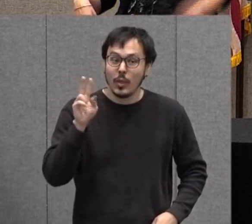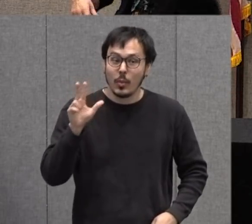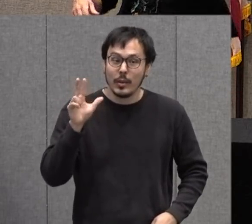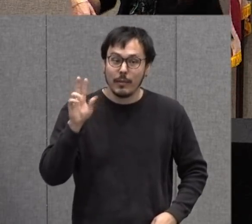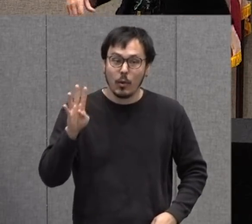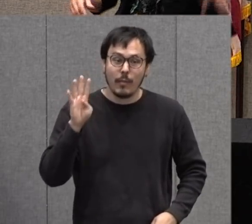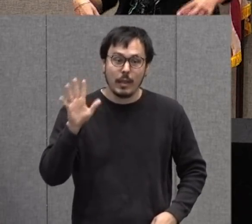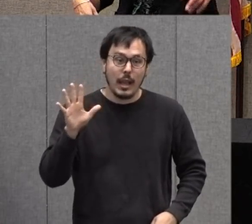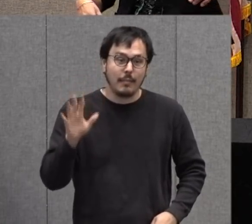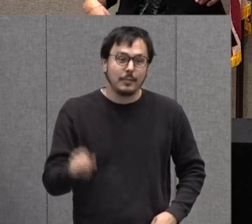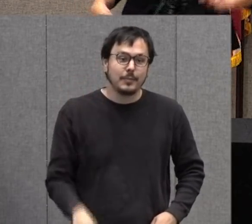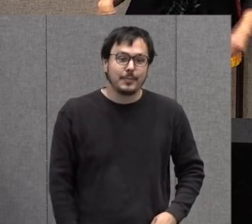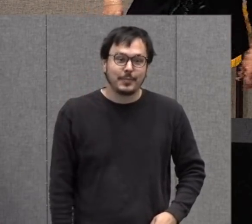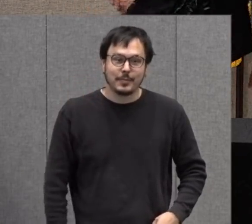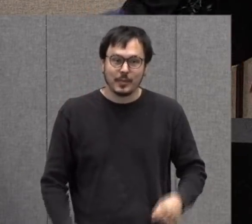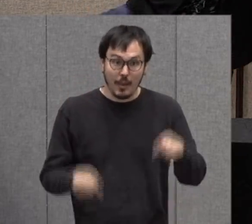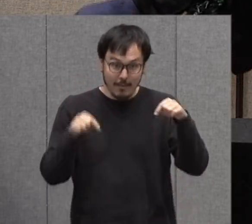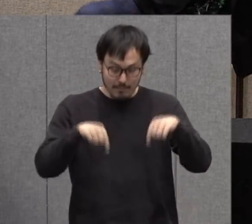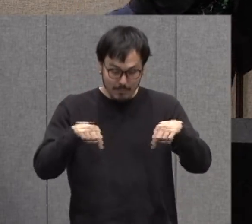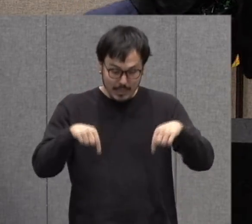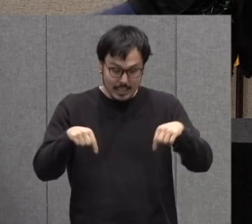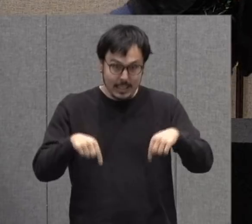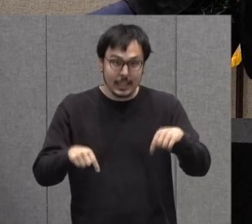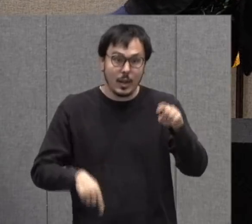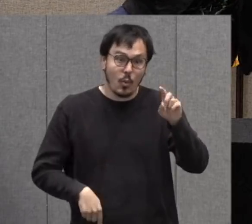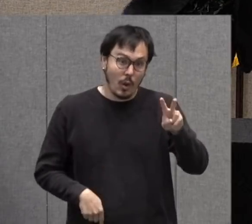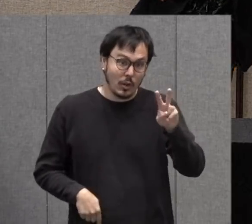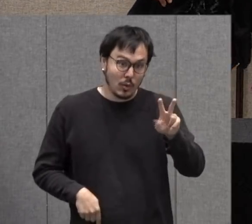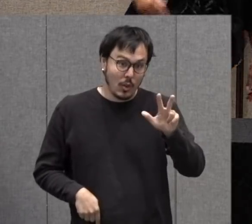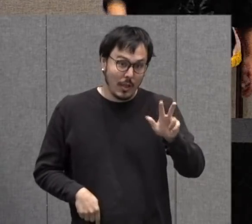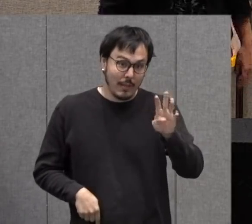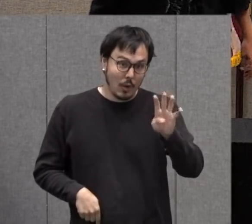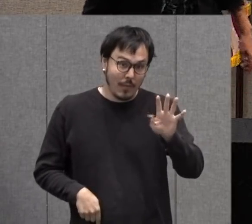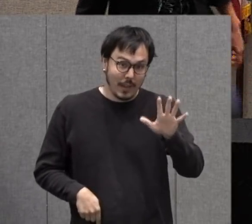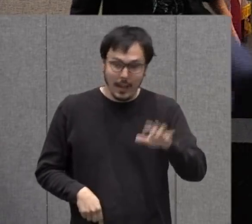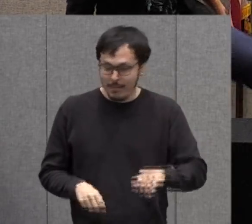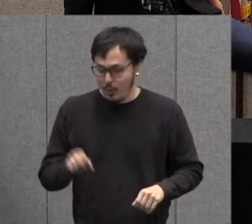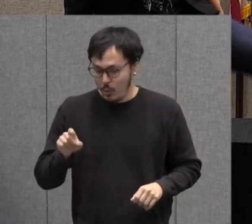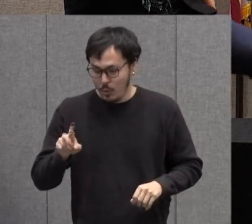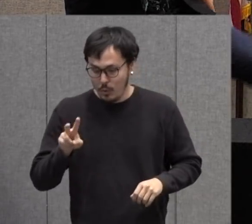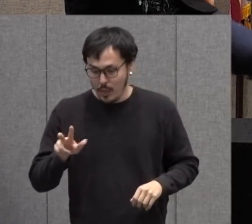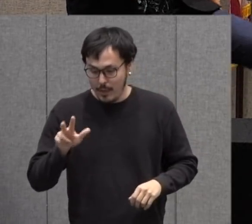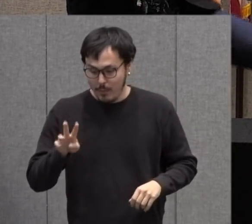2, 3, 4, 5. Get a foot. 1, 2, 3, 4, 5. Other foot.